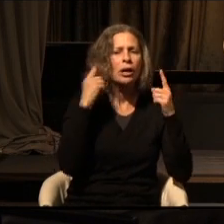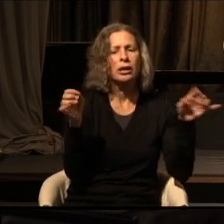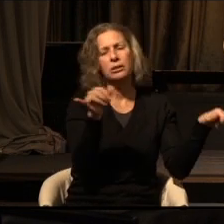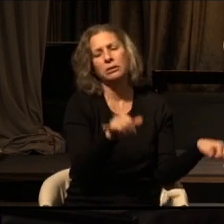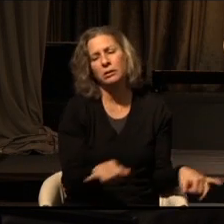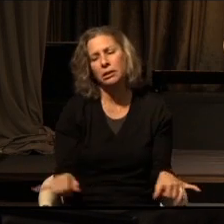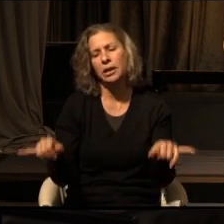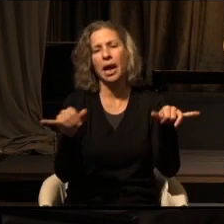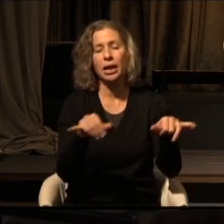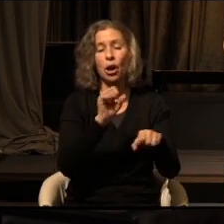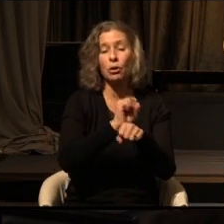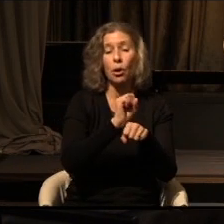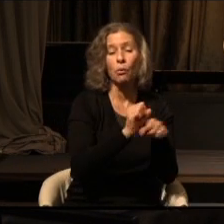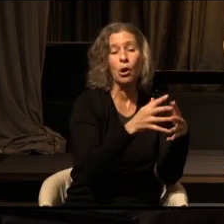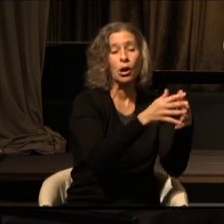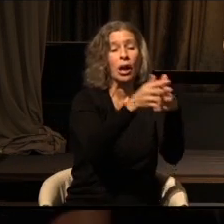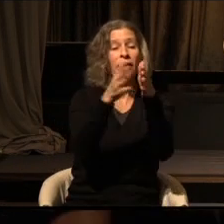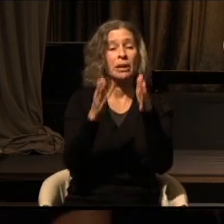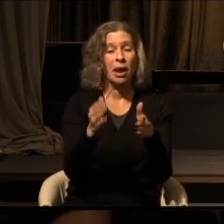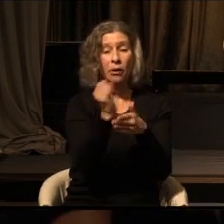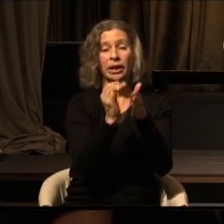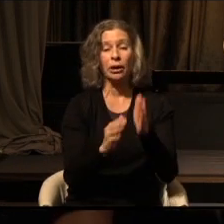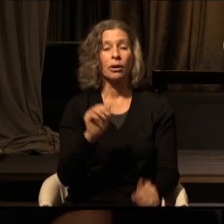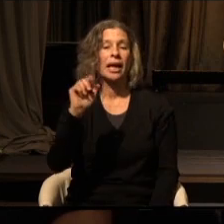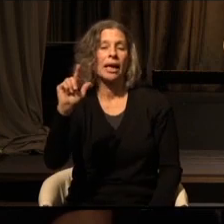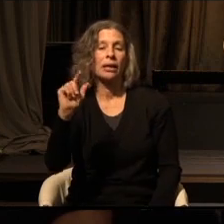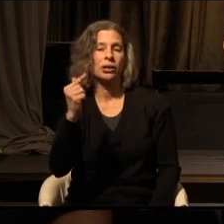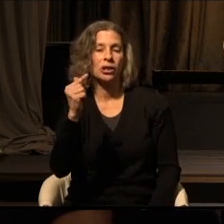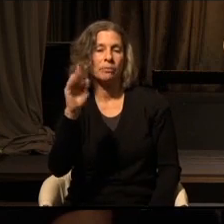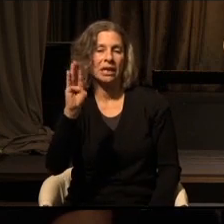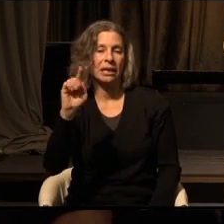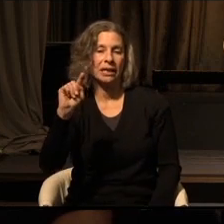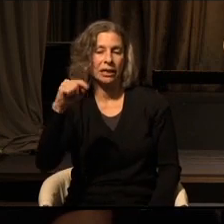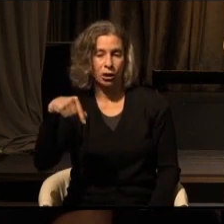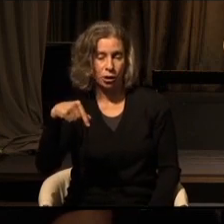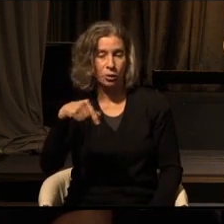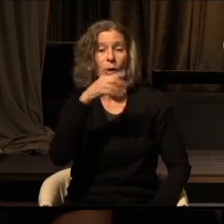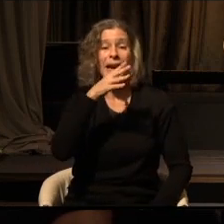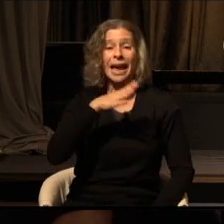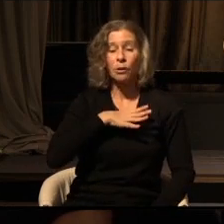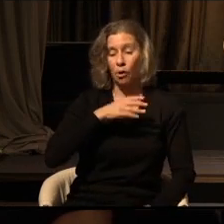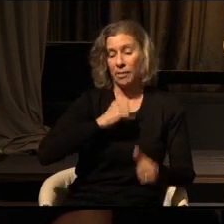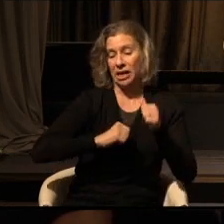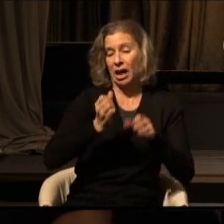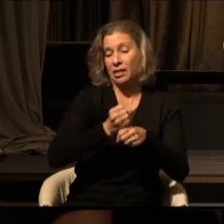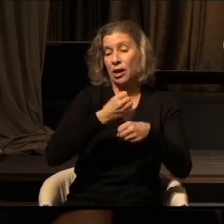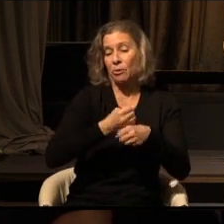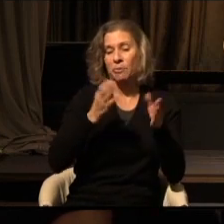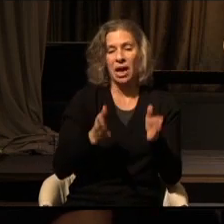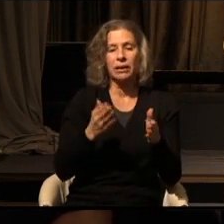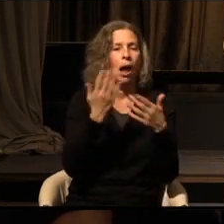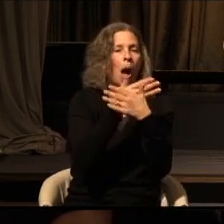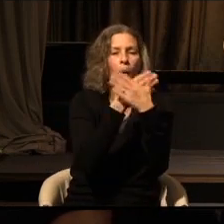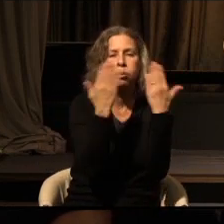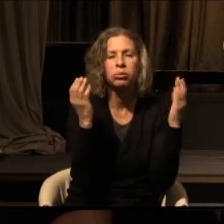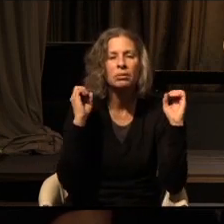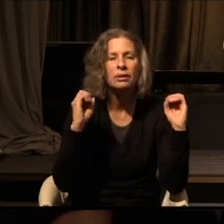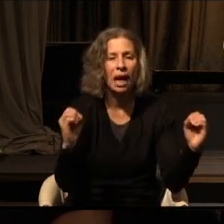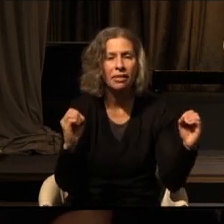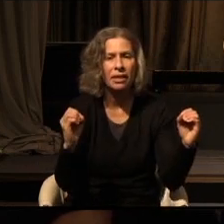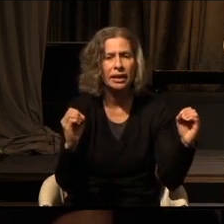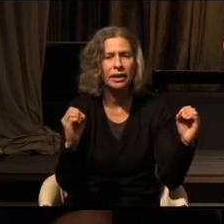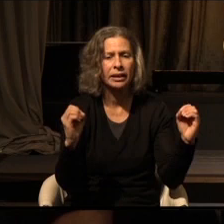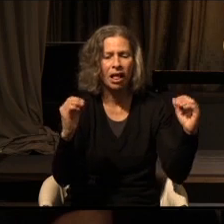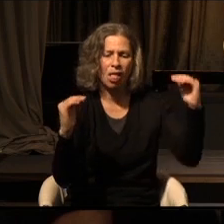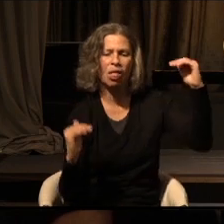American artists, especially LGBTQ, artists of color, and women theater makers It's just not there. It's not up to